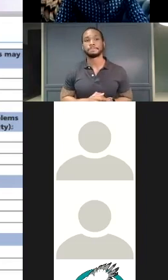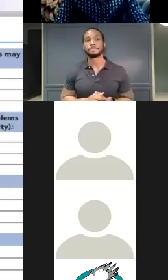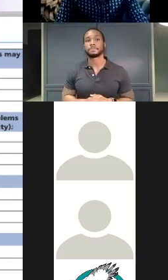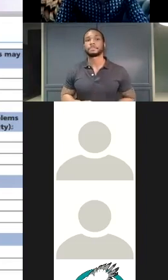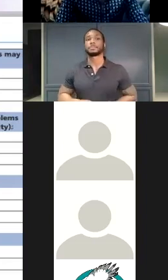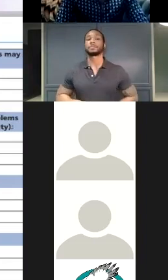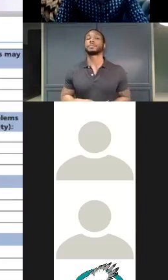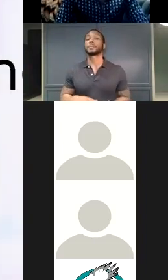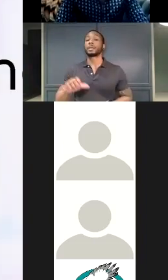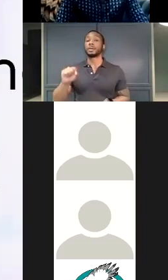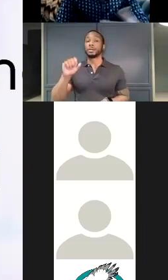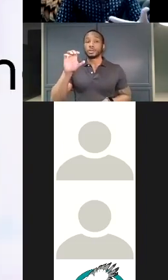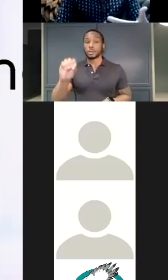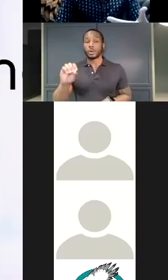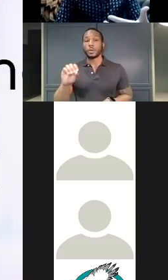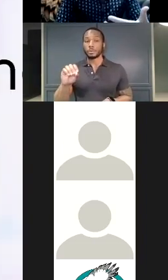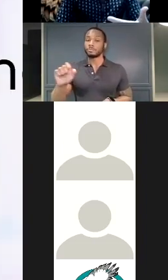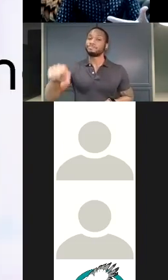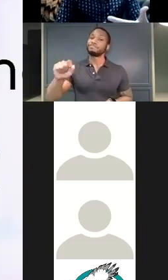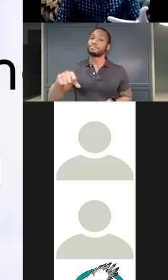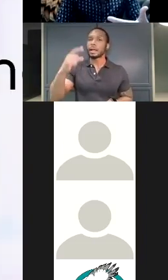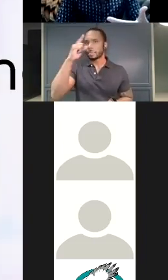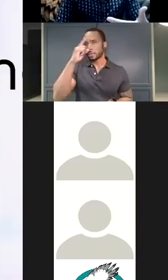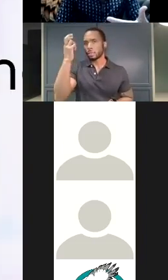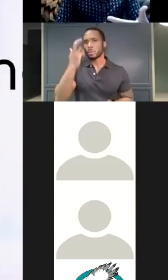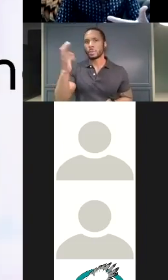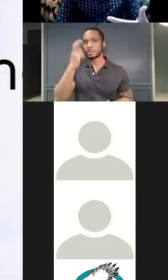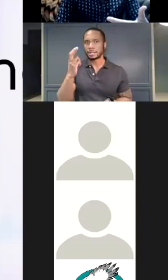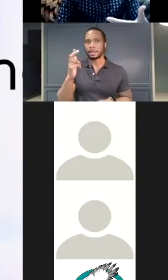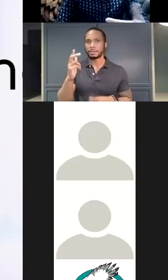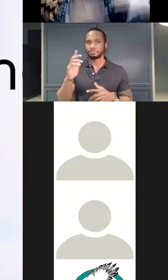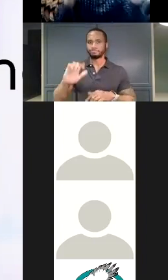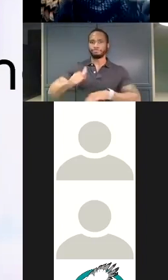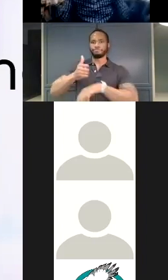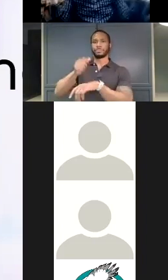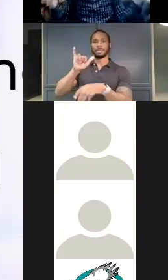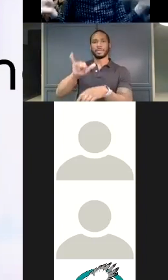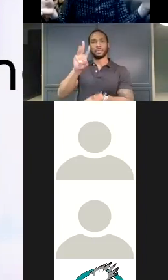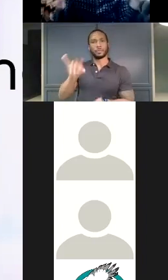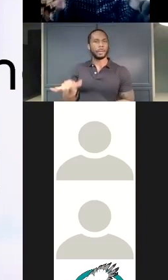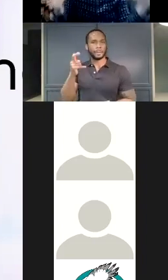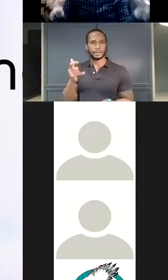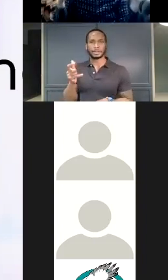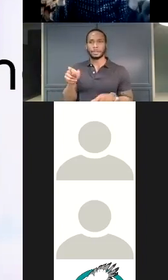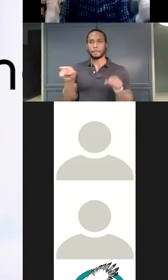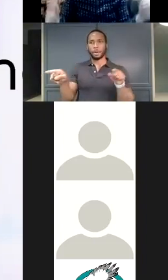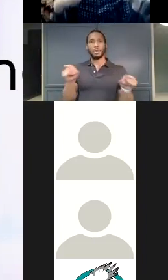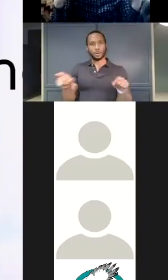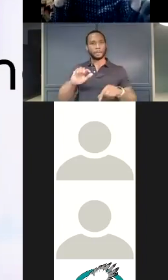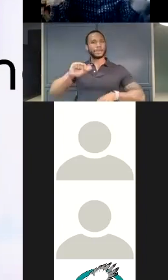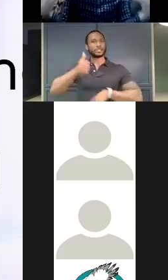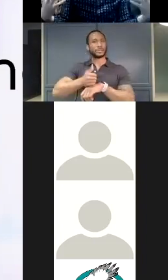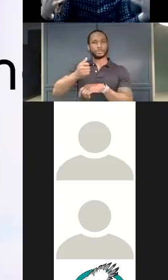And so, yeah, I think the reason I framed it that way is because they're both really based on the idea that the person knows